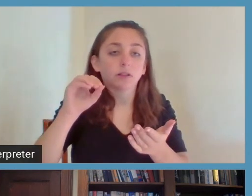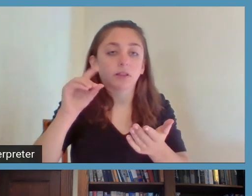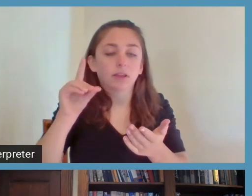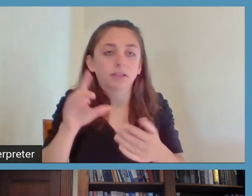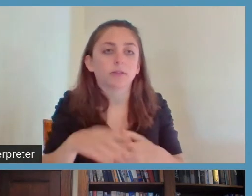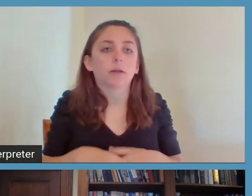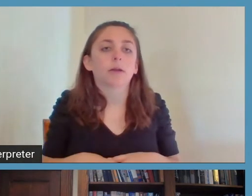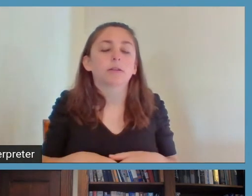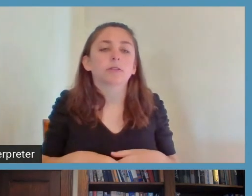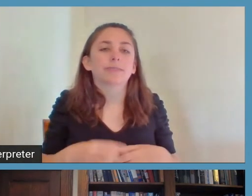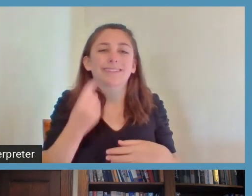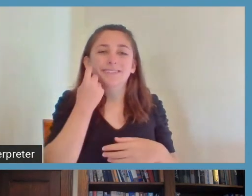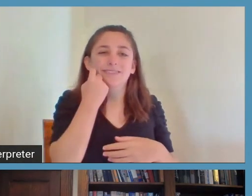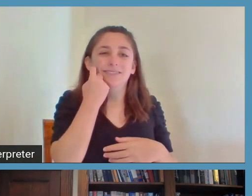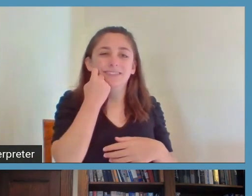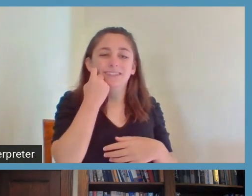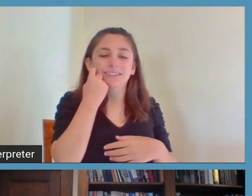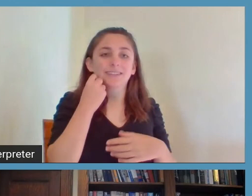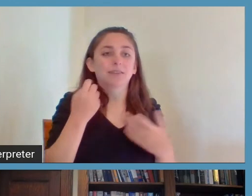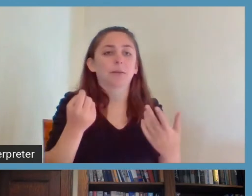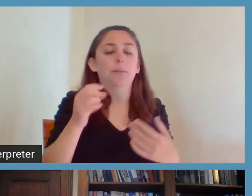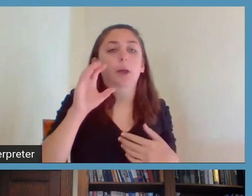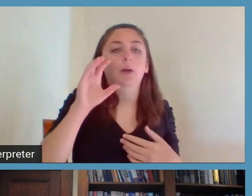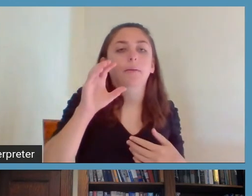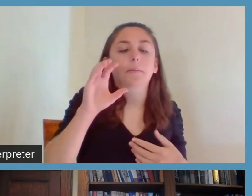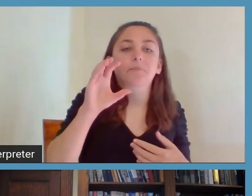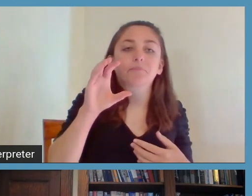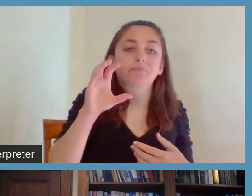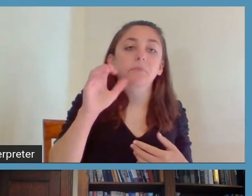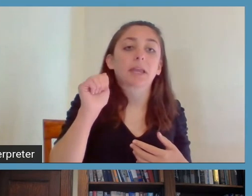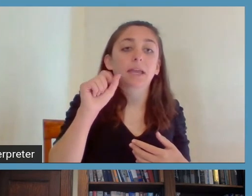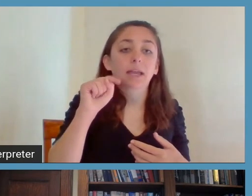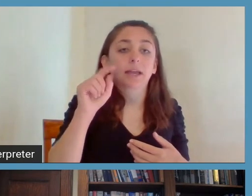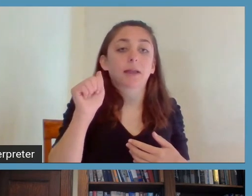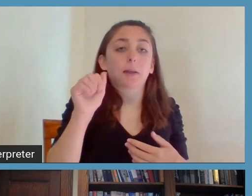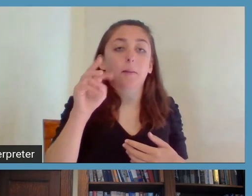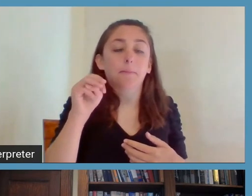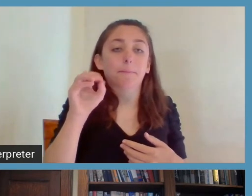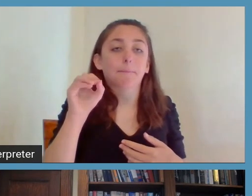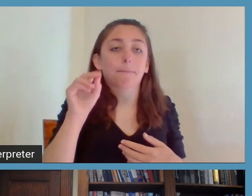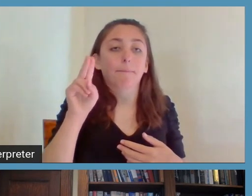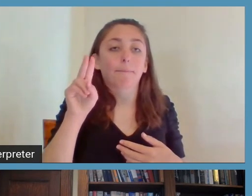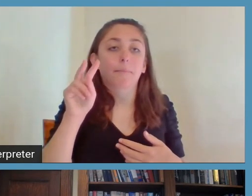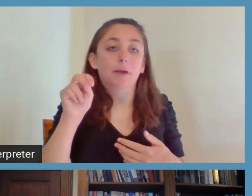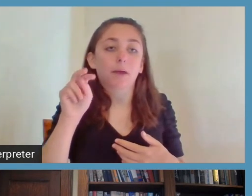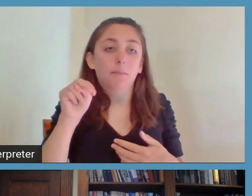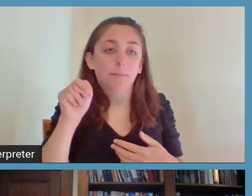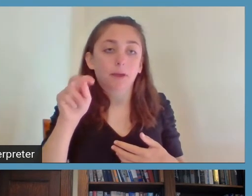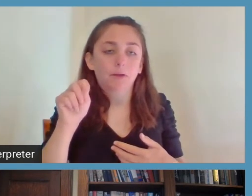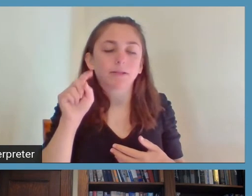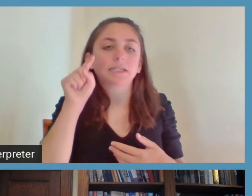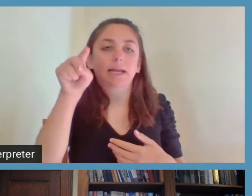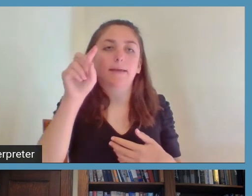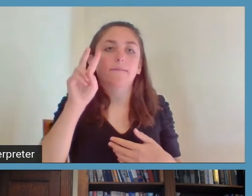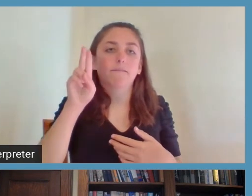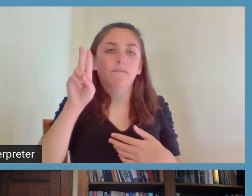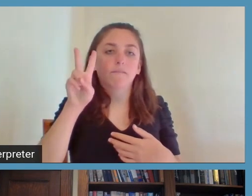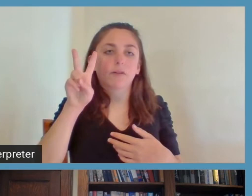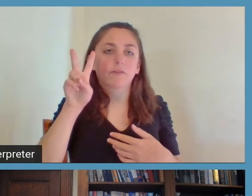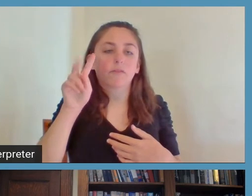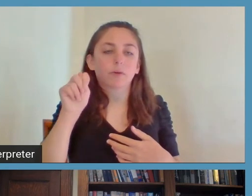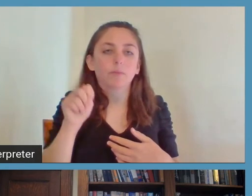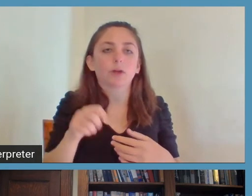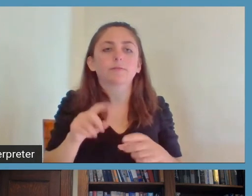episode is about the catamount in Vermont. We have in our museum the last catamount shot in Vermont. And we asked questions. We interviewed a member of the